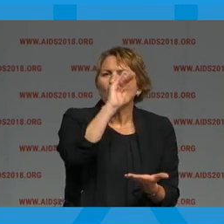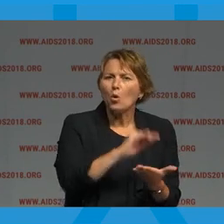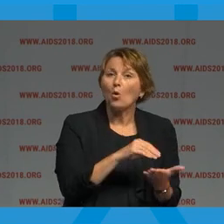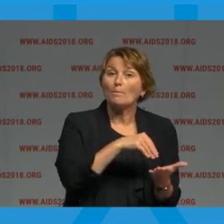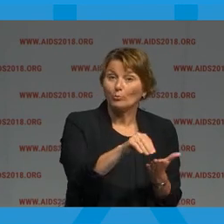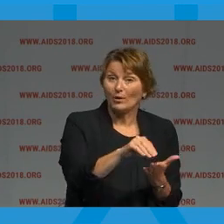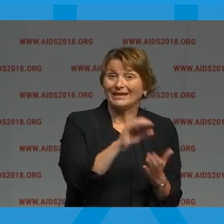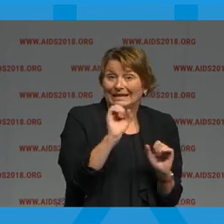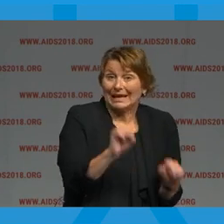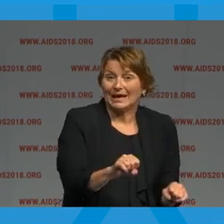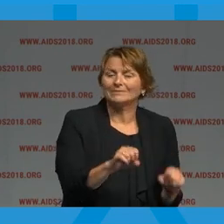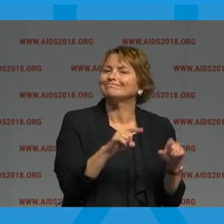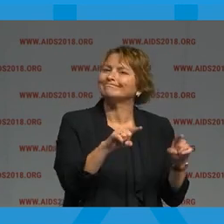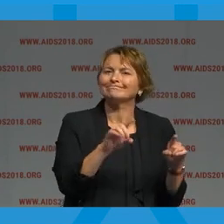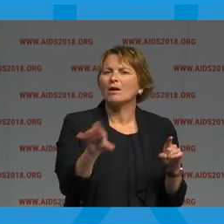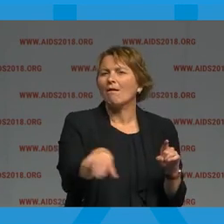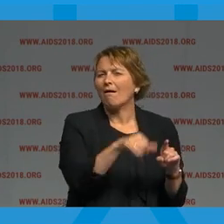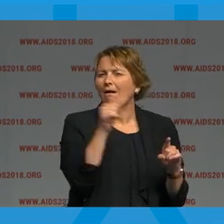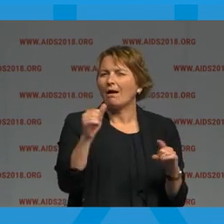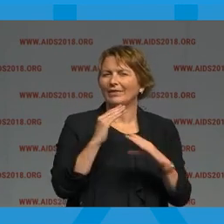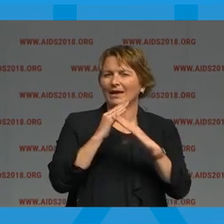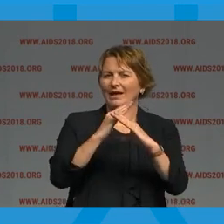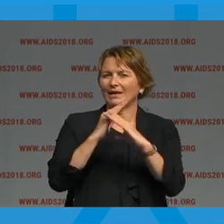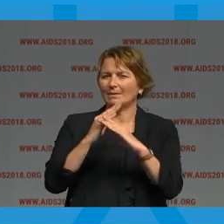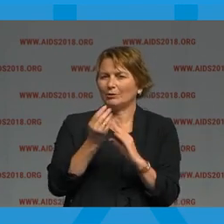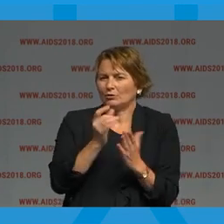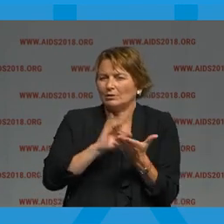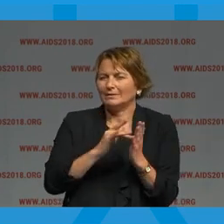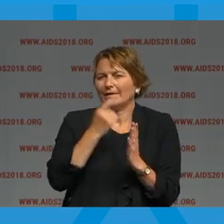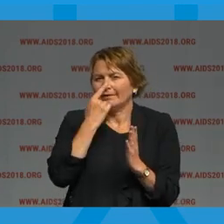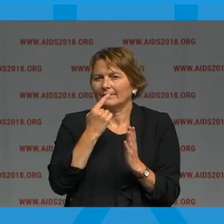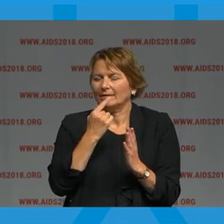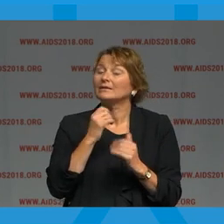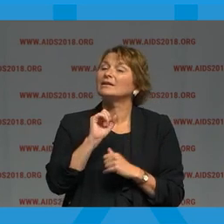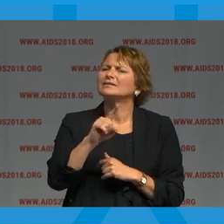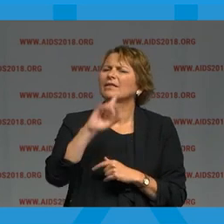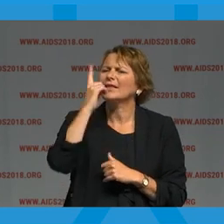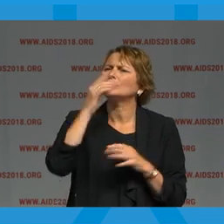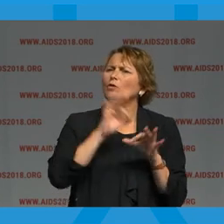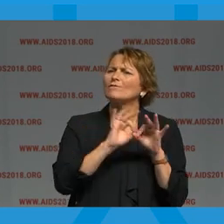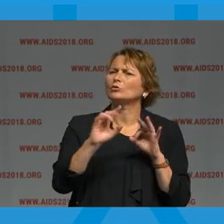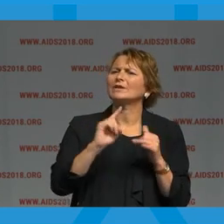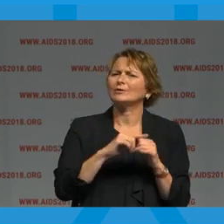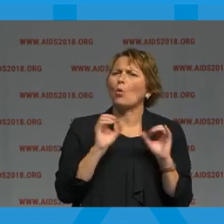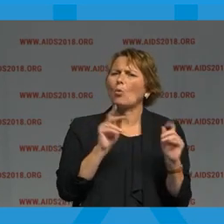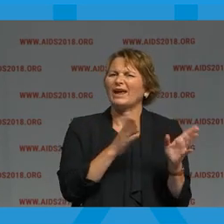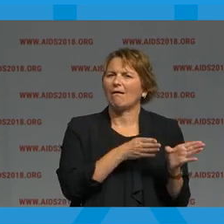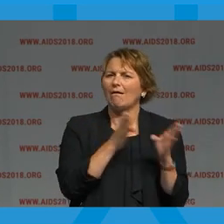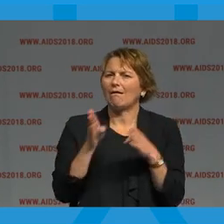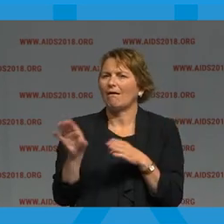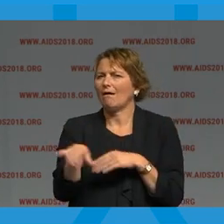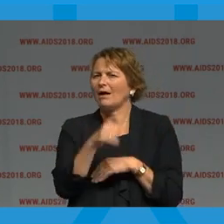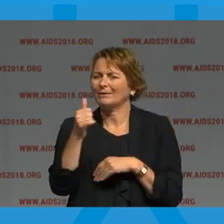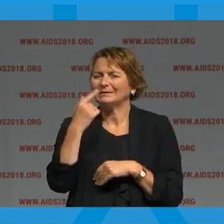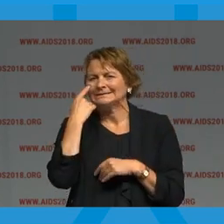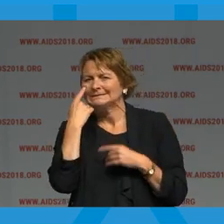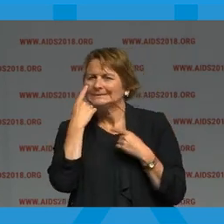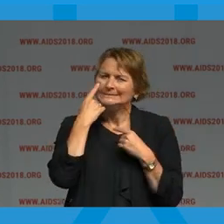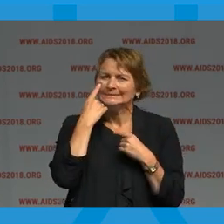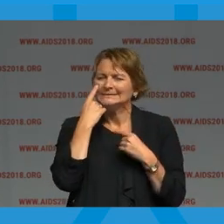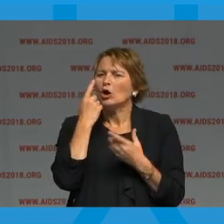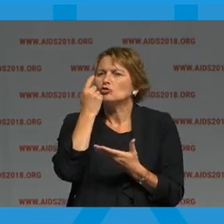then other integrase inhibitors are also being considered in first line, and there is a kind of tender in terms of cost, because cost